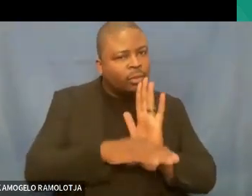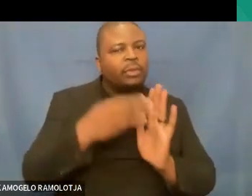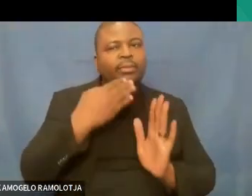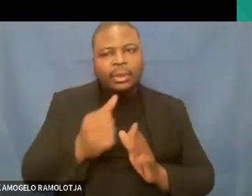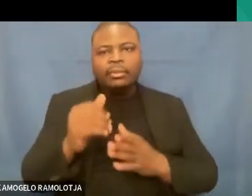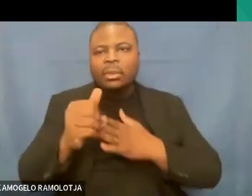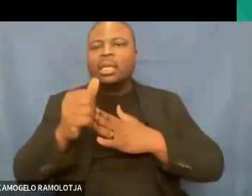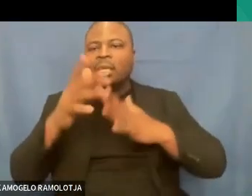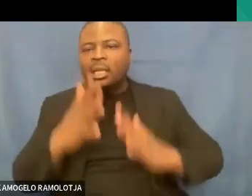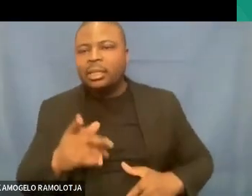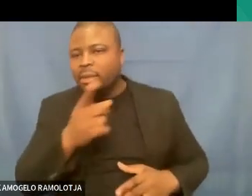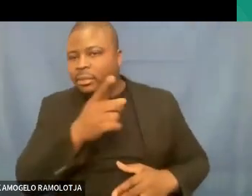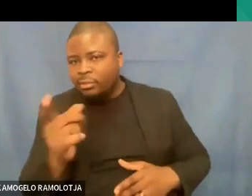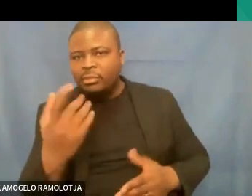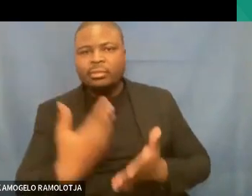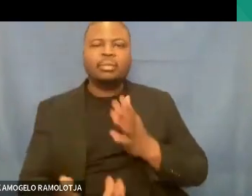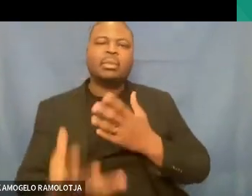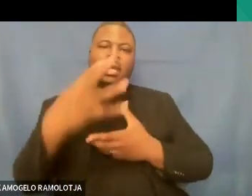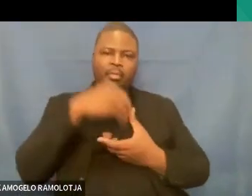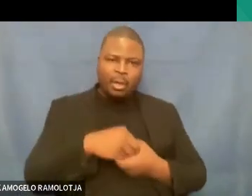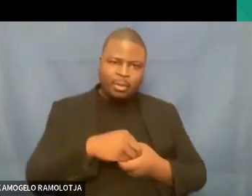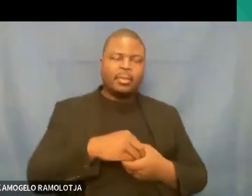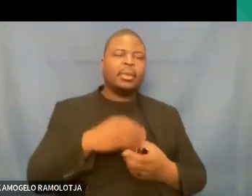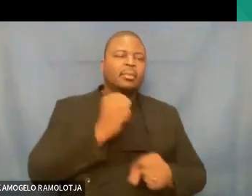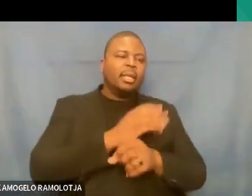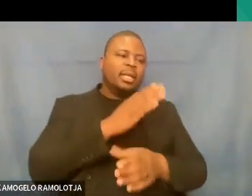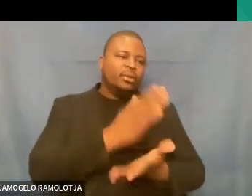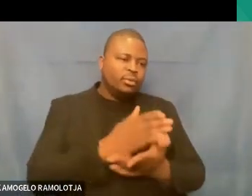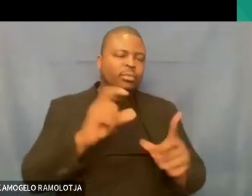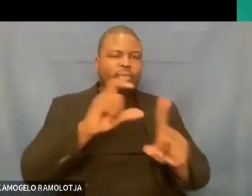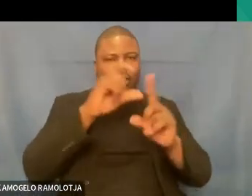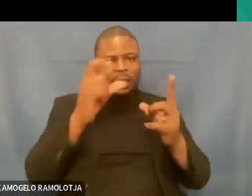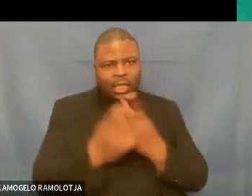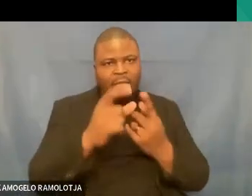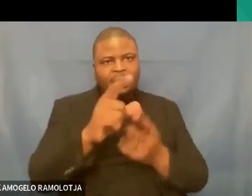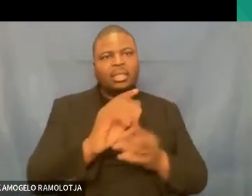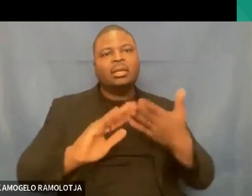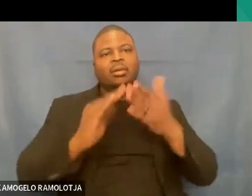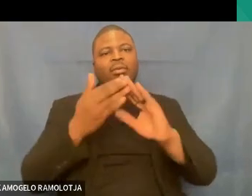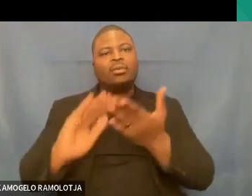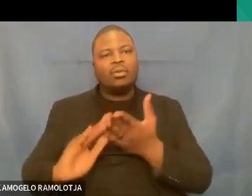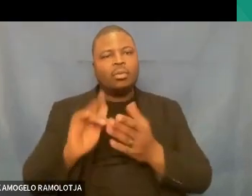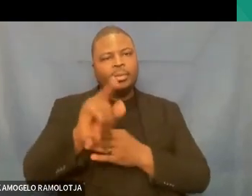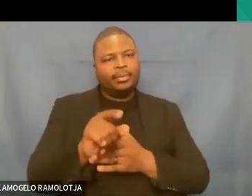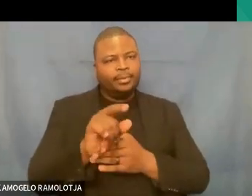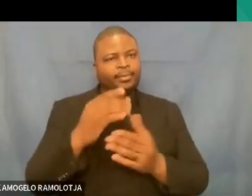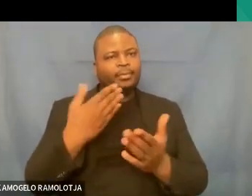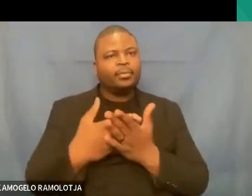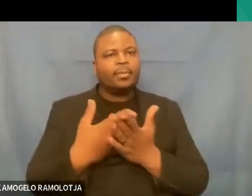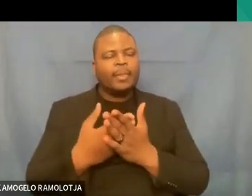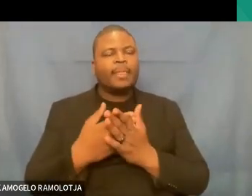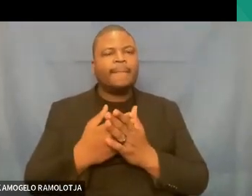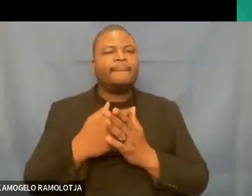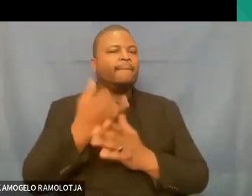still aligned, we are still relevant to the culture, and we are still relevant to the communities that we are trying to